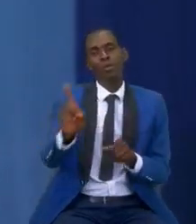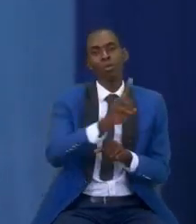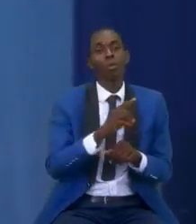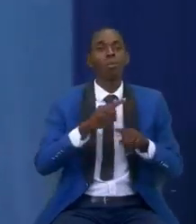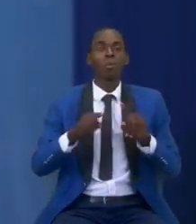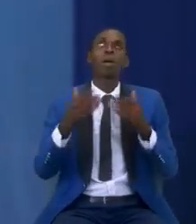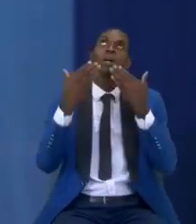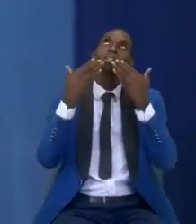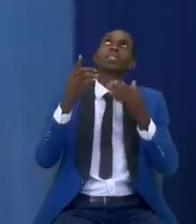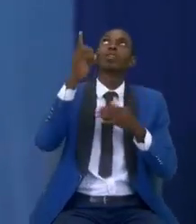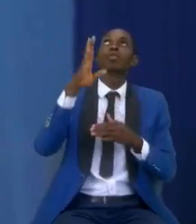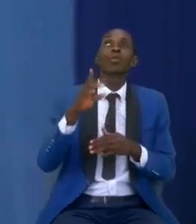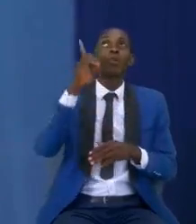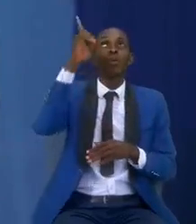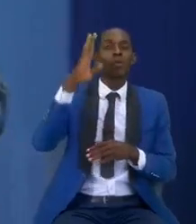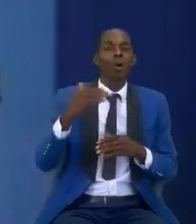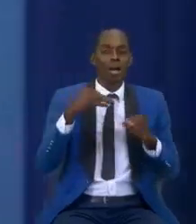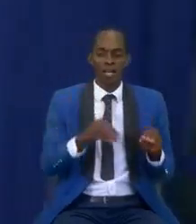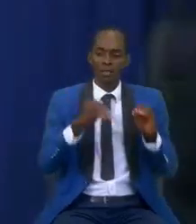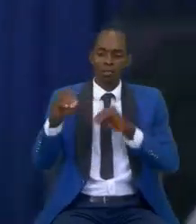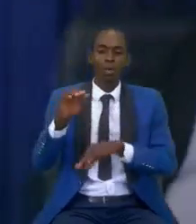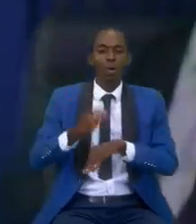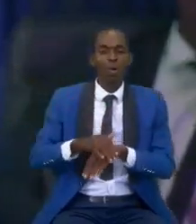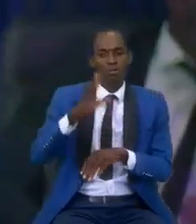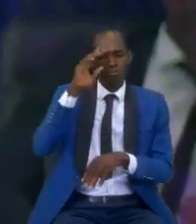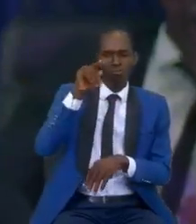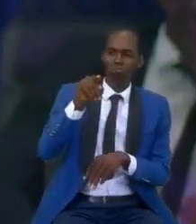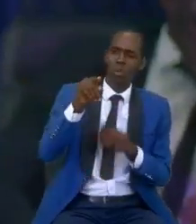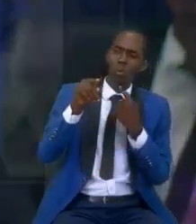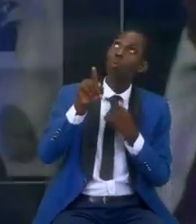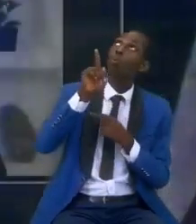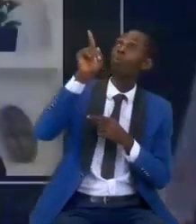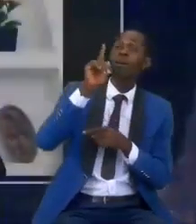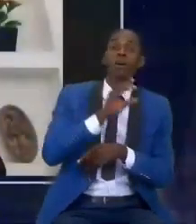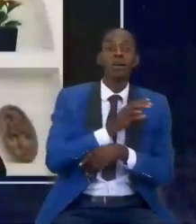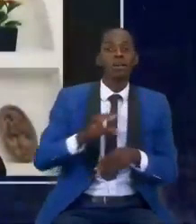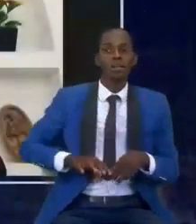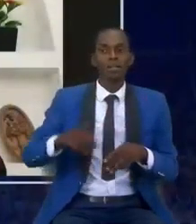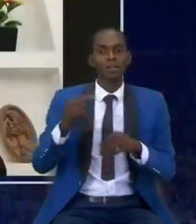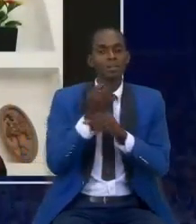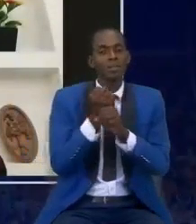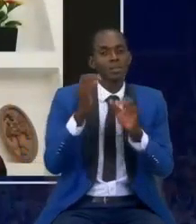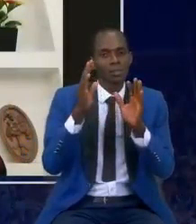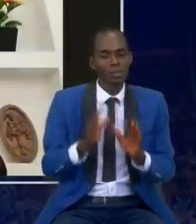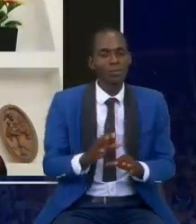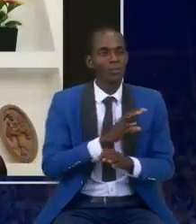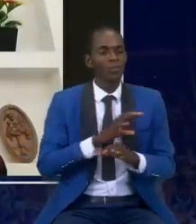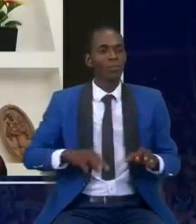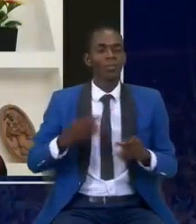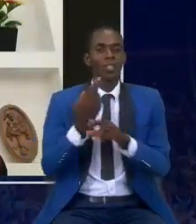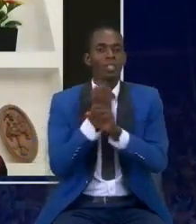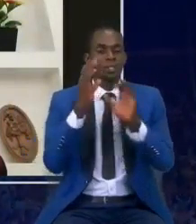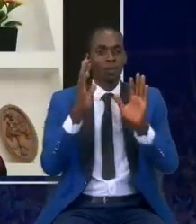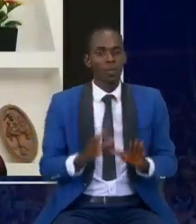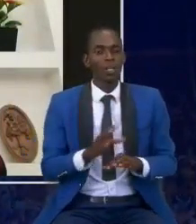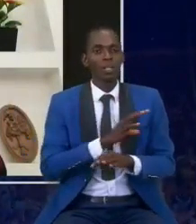the Savior, Christ the Redeemer, and Christ the Deliverer. The Lord God in heaven has laid